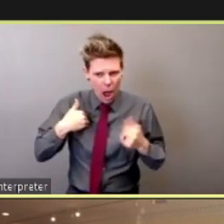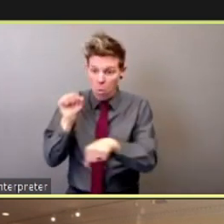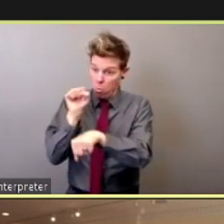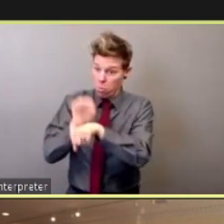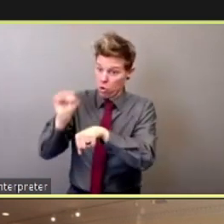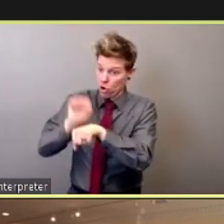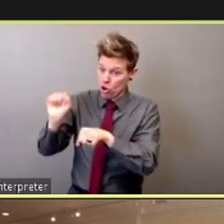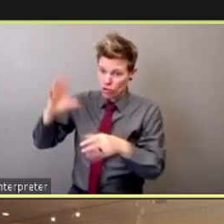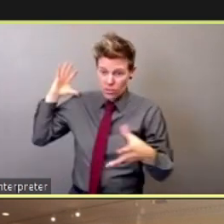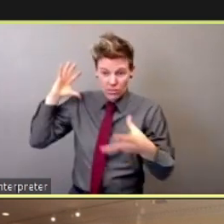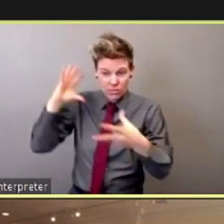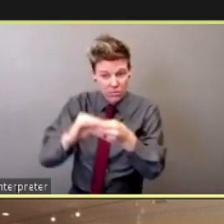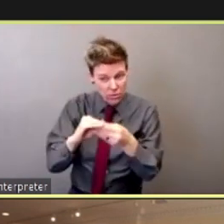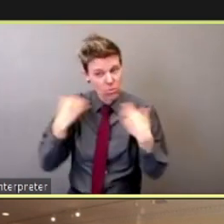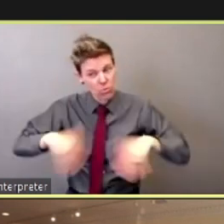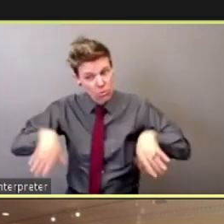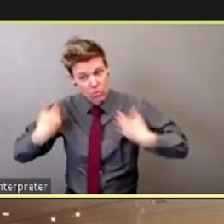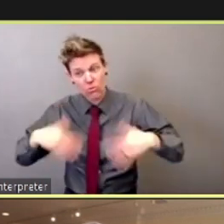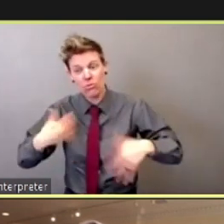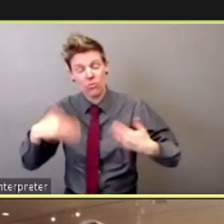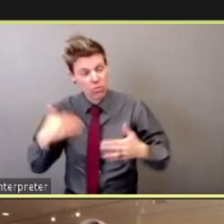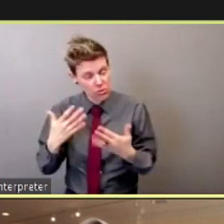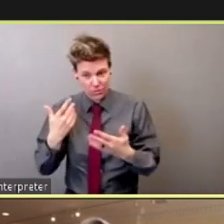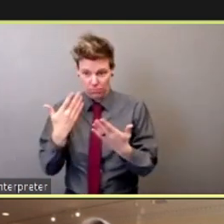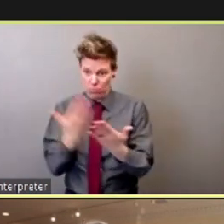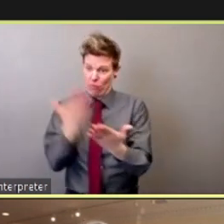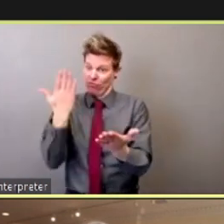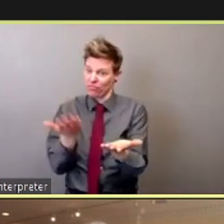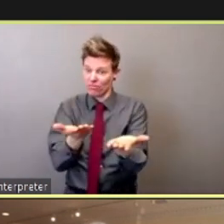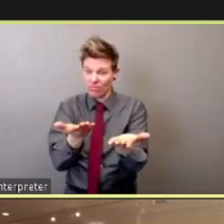It says that we are getting closer and closer and